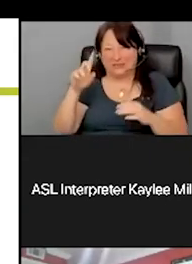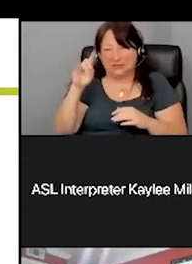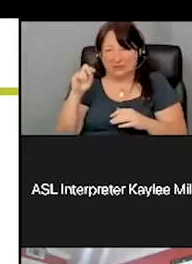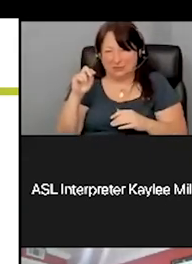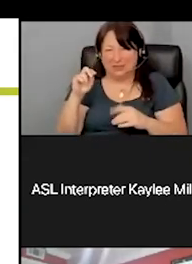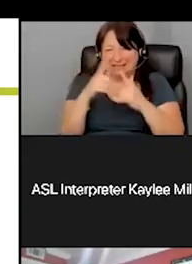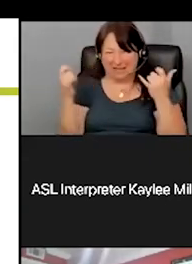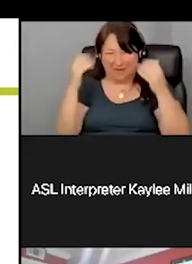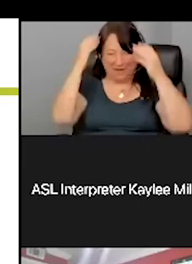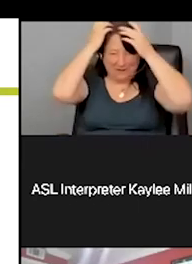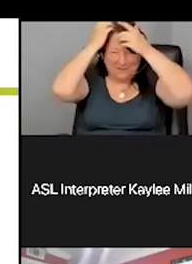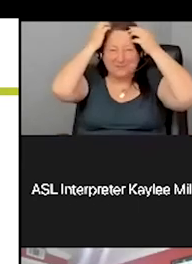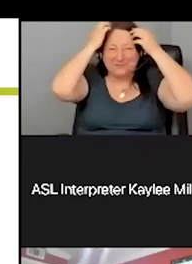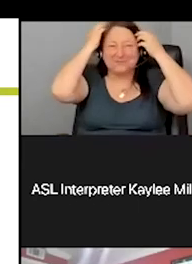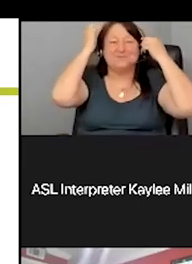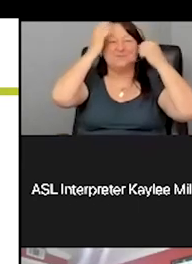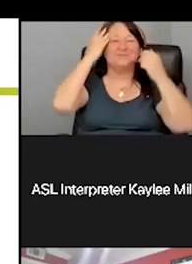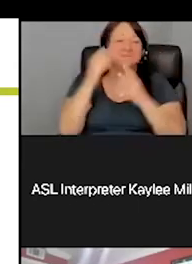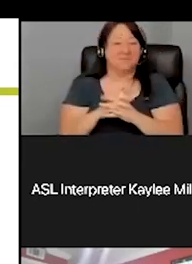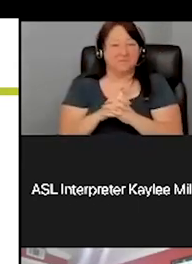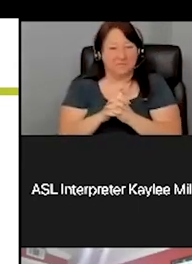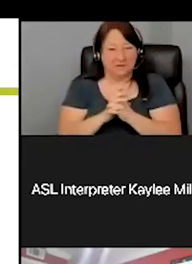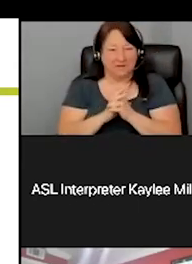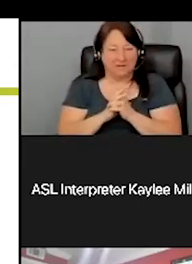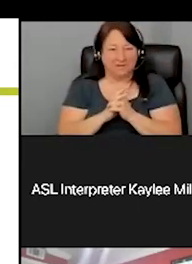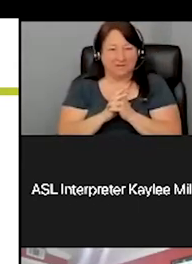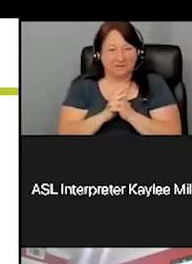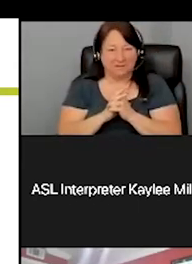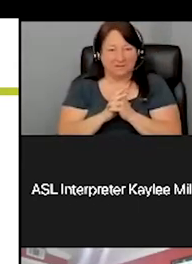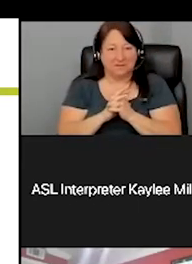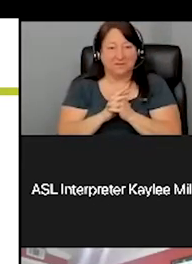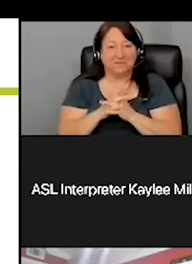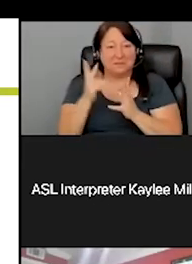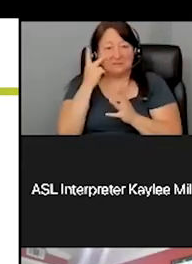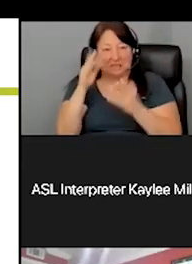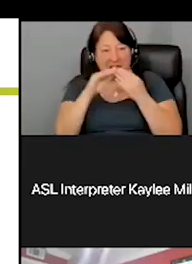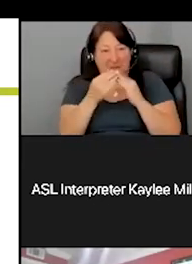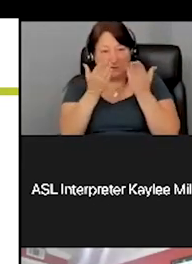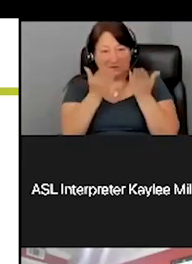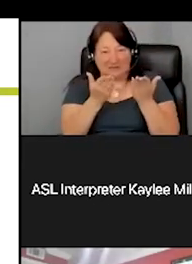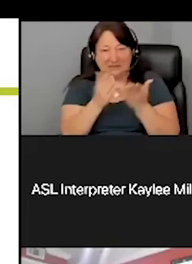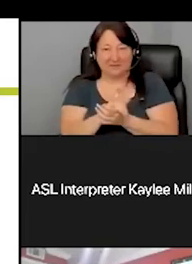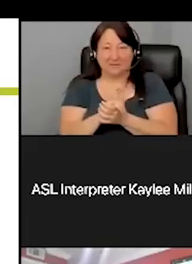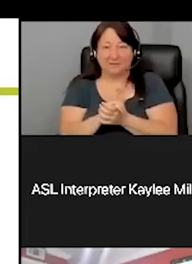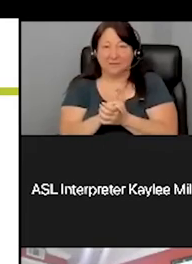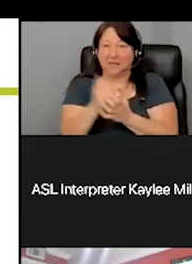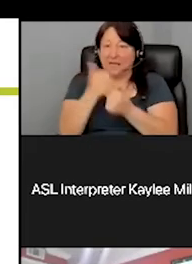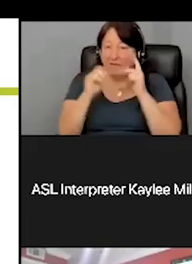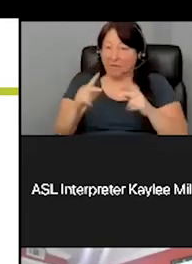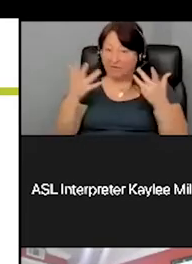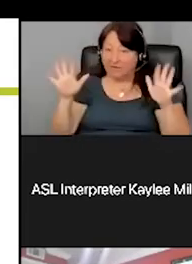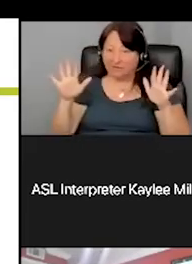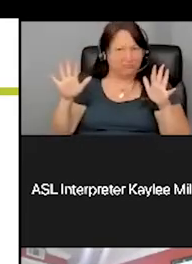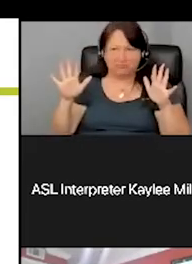But you could see again, there's some pretty good numbers here, but not everyone is done. The city of